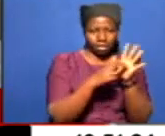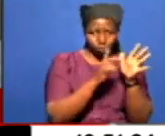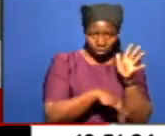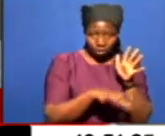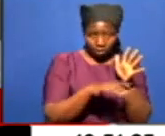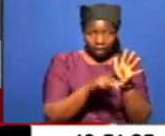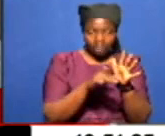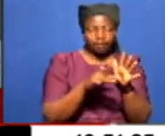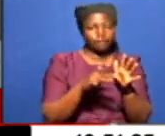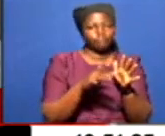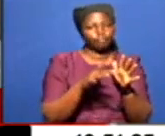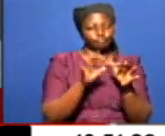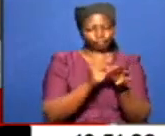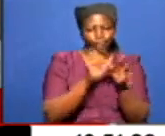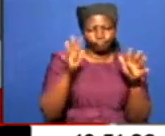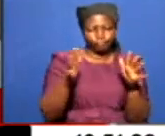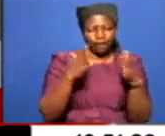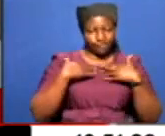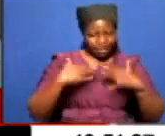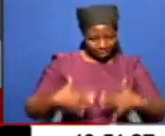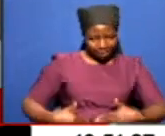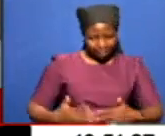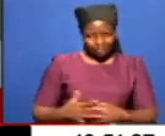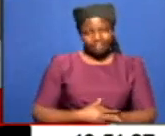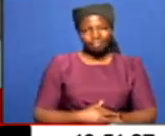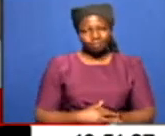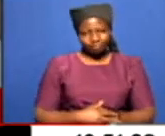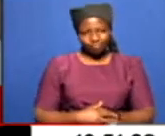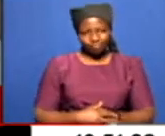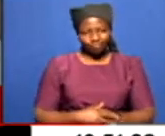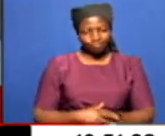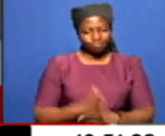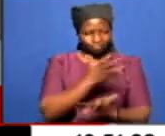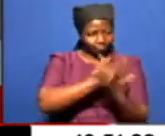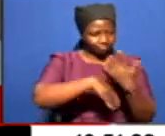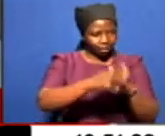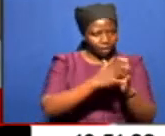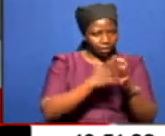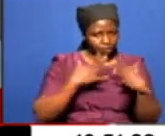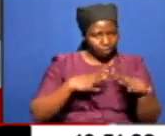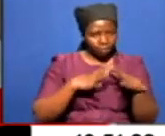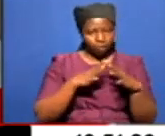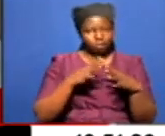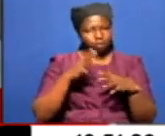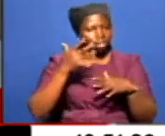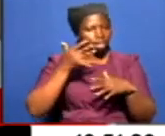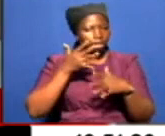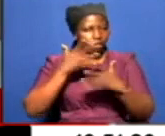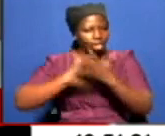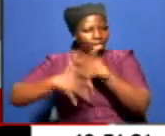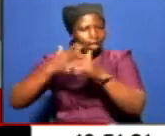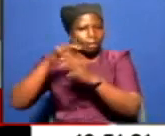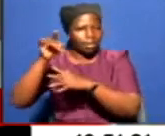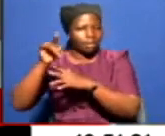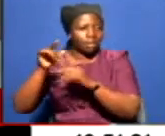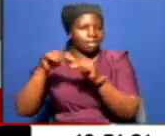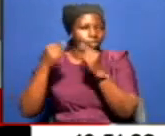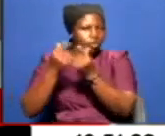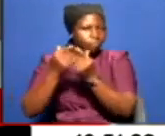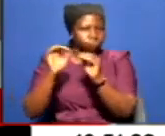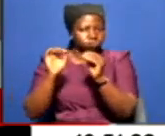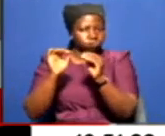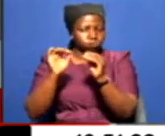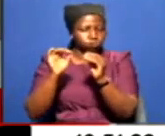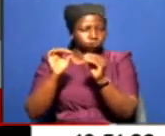We disengage you in terms of contact, so that, because you know, the more you contact them, the more they will radicalize you and give you